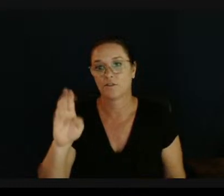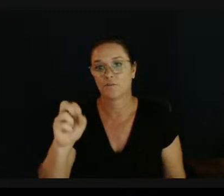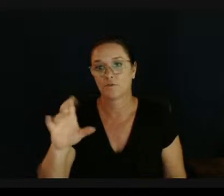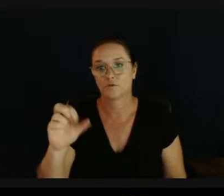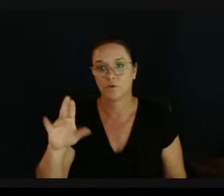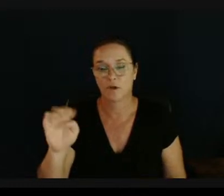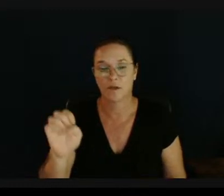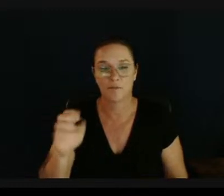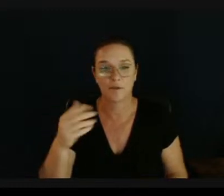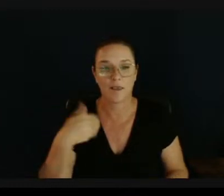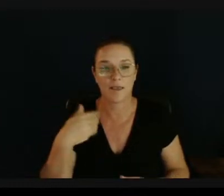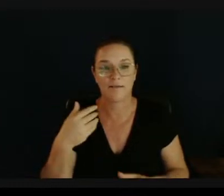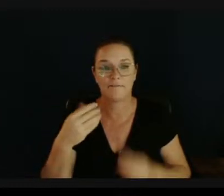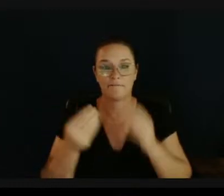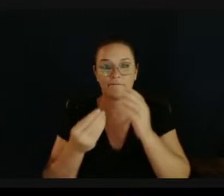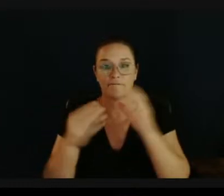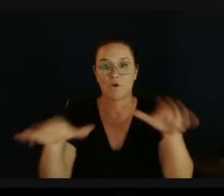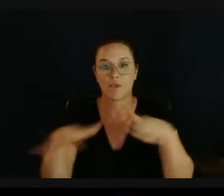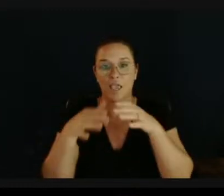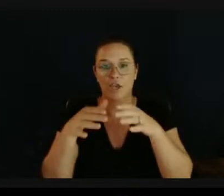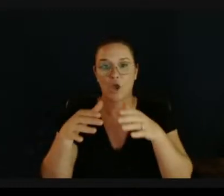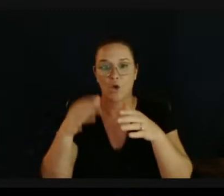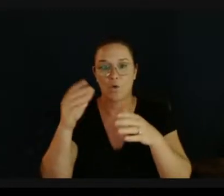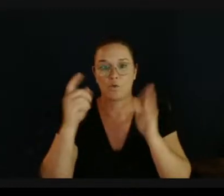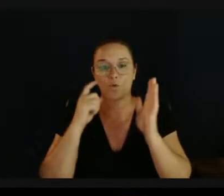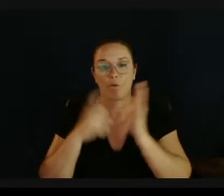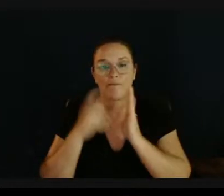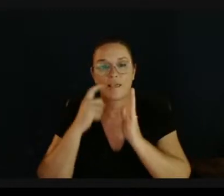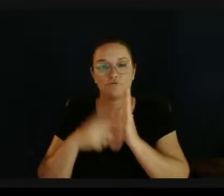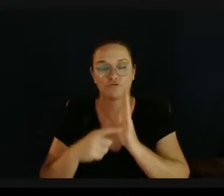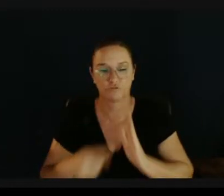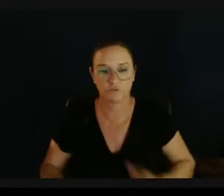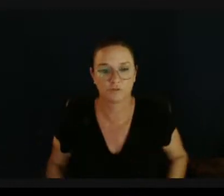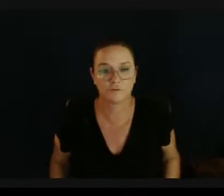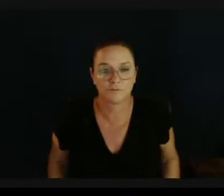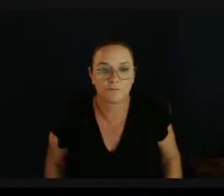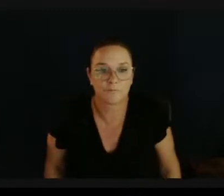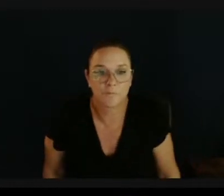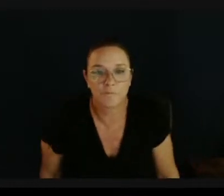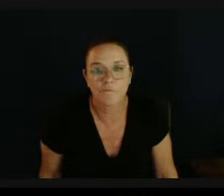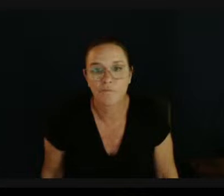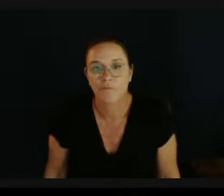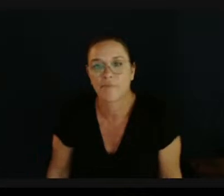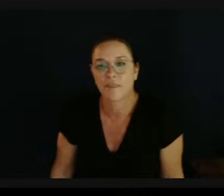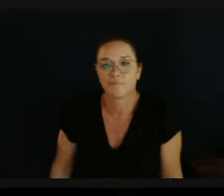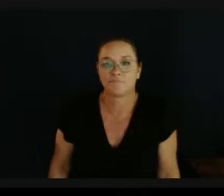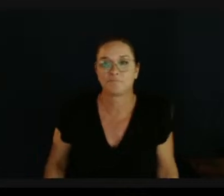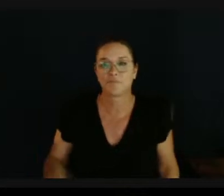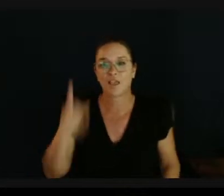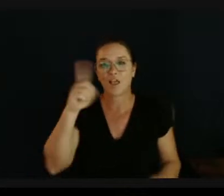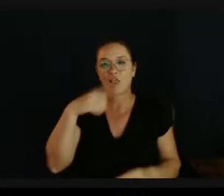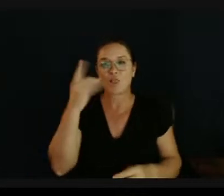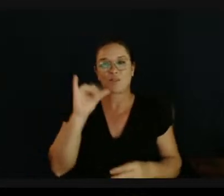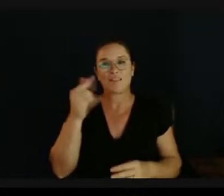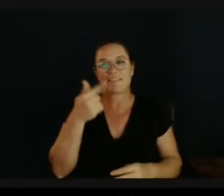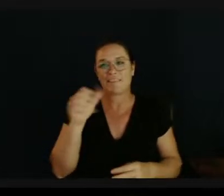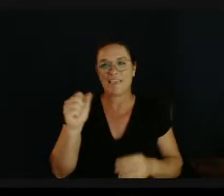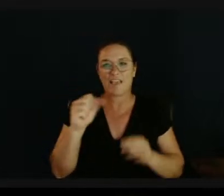notifications to receive those. Still looks like the gas is not going in a favorable